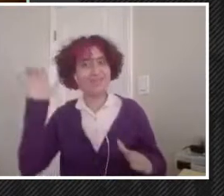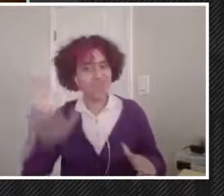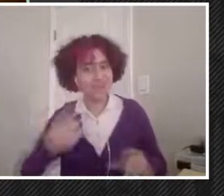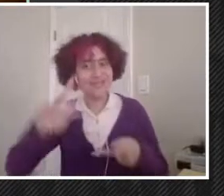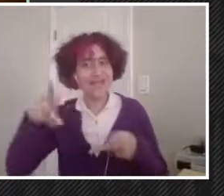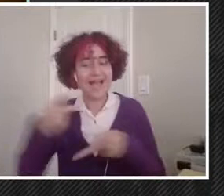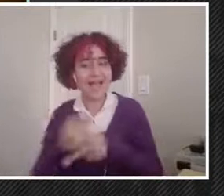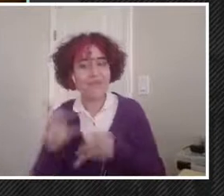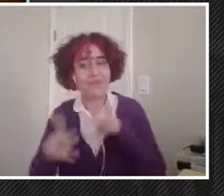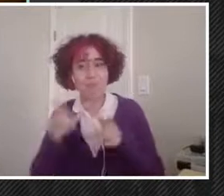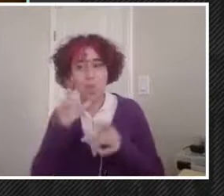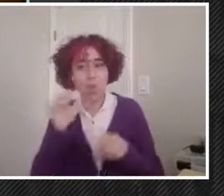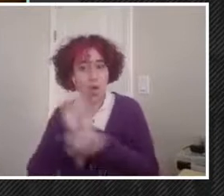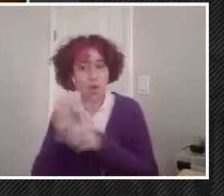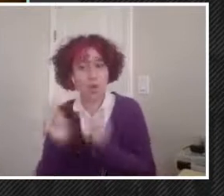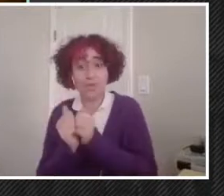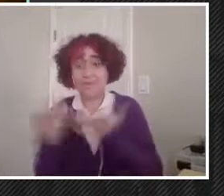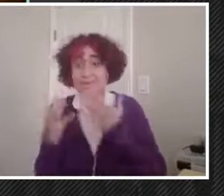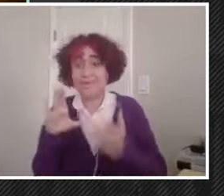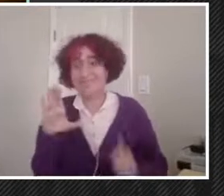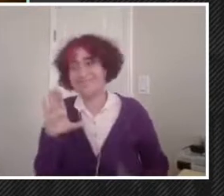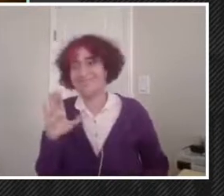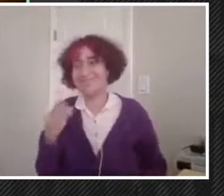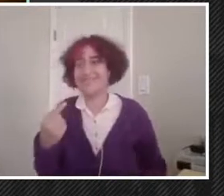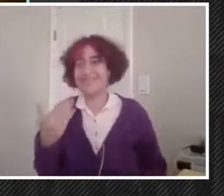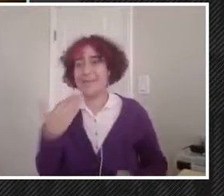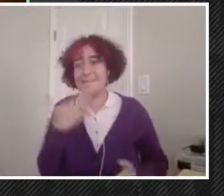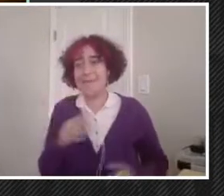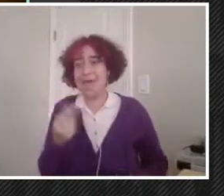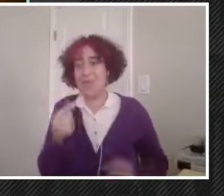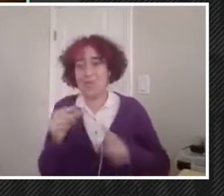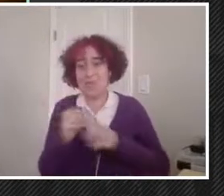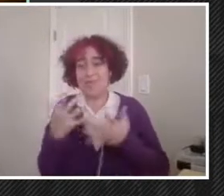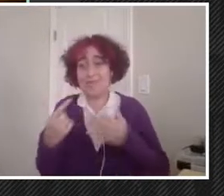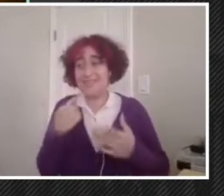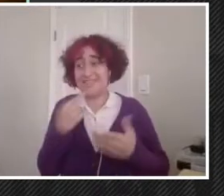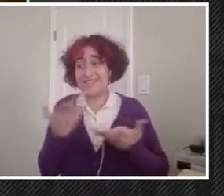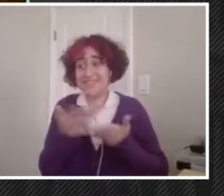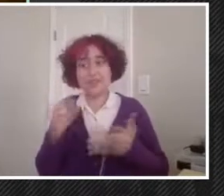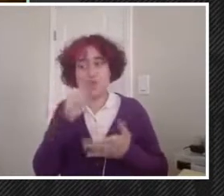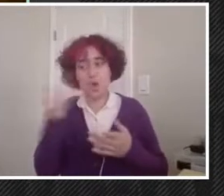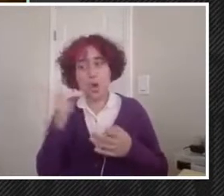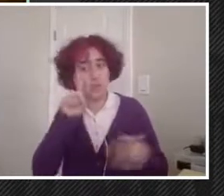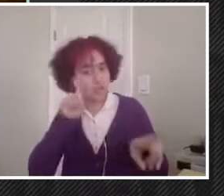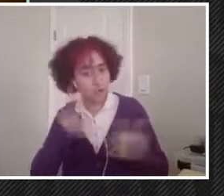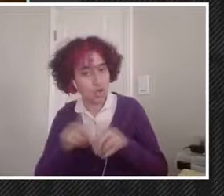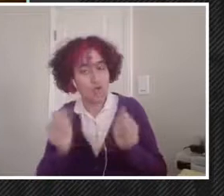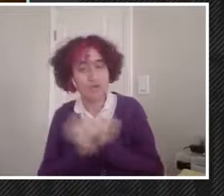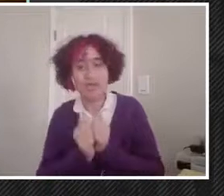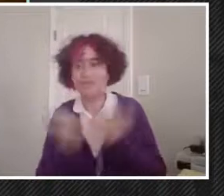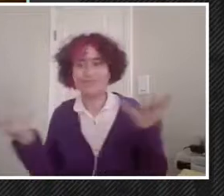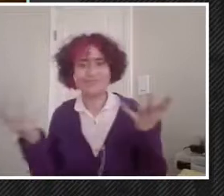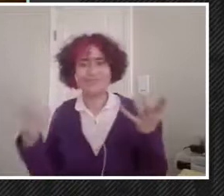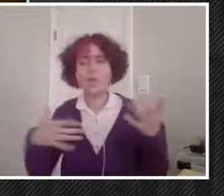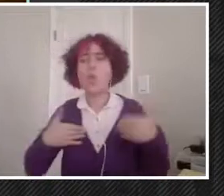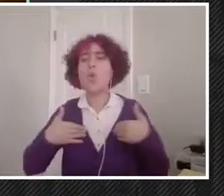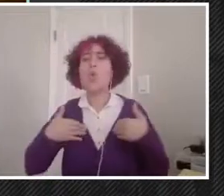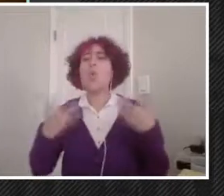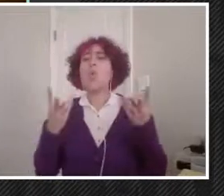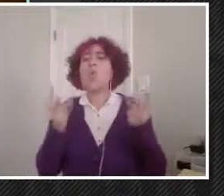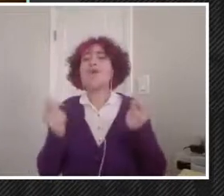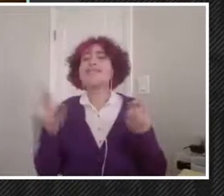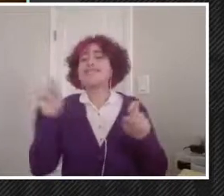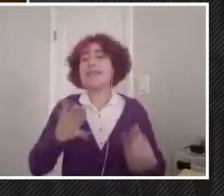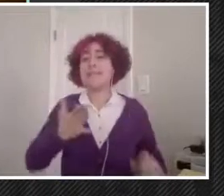with. Even if they cuss, right? Even if they say some things that we don't always agree with, you know, what is needed, in my opinion,